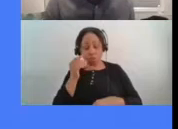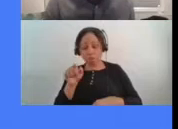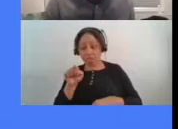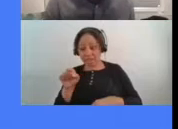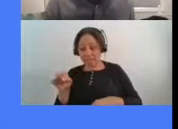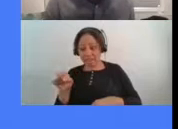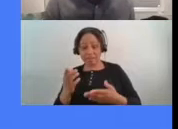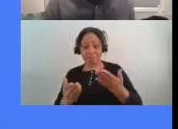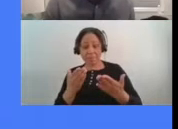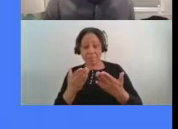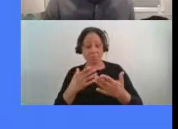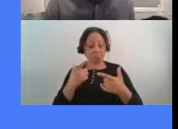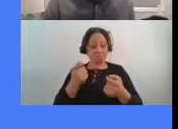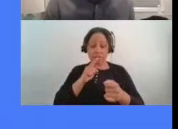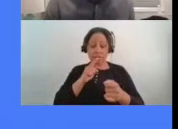to expand this,